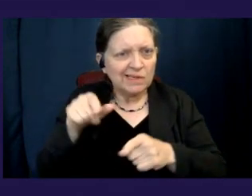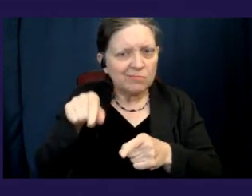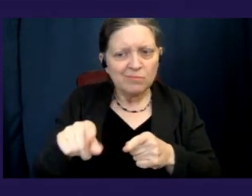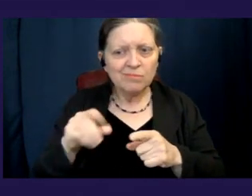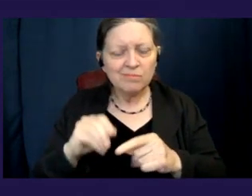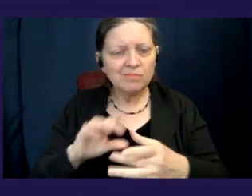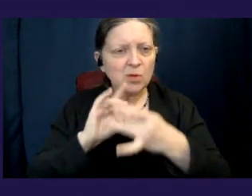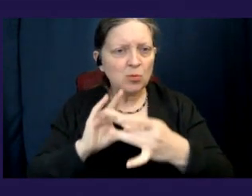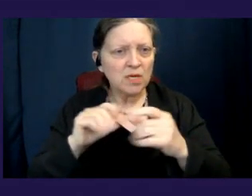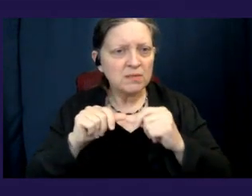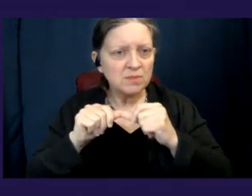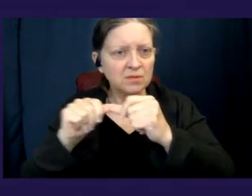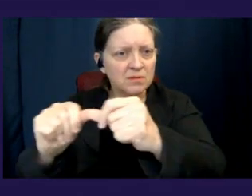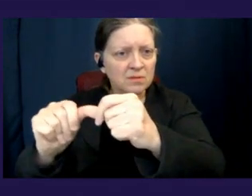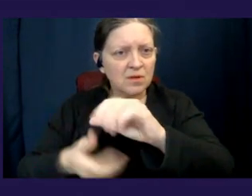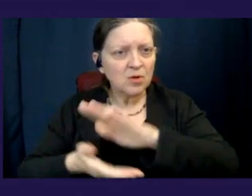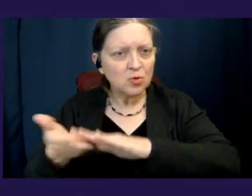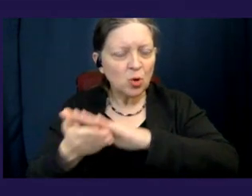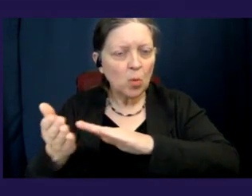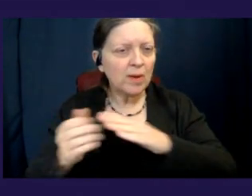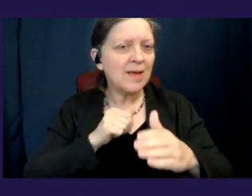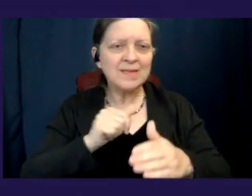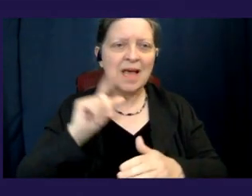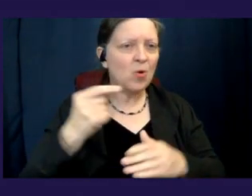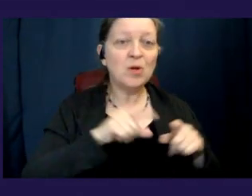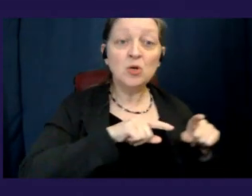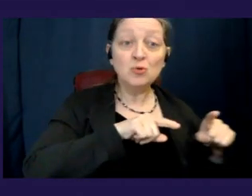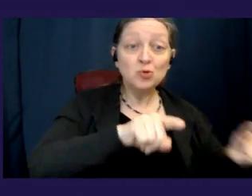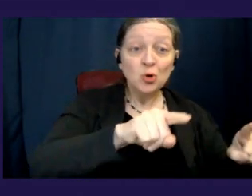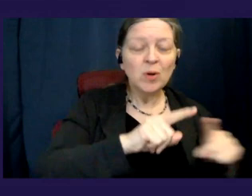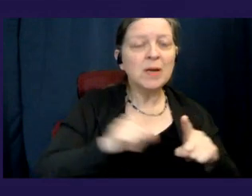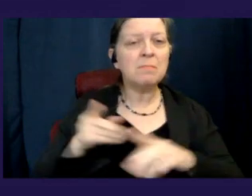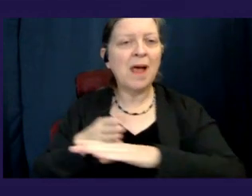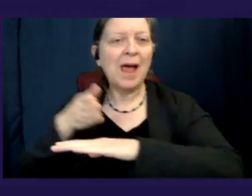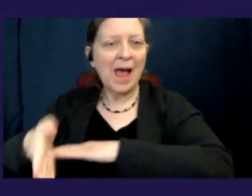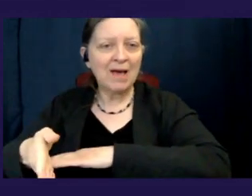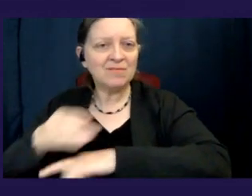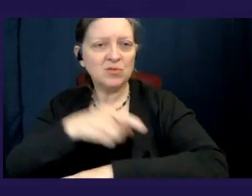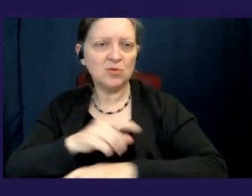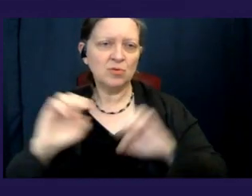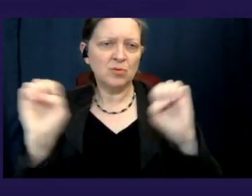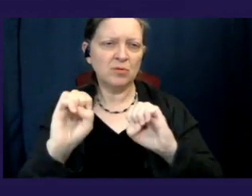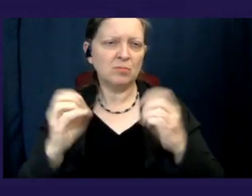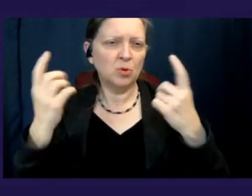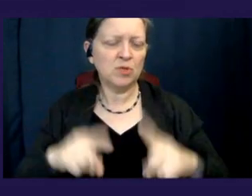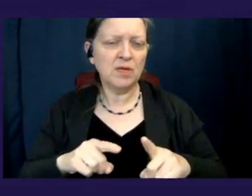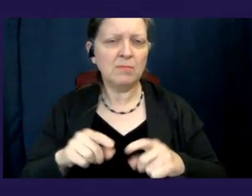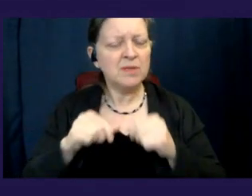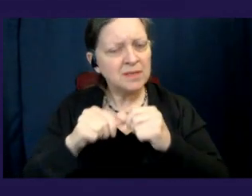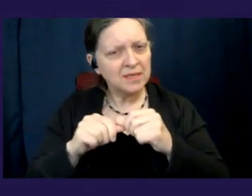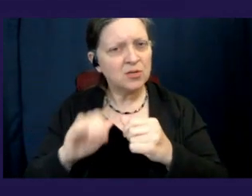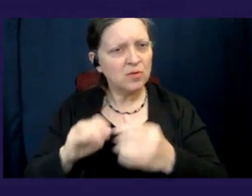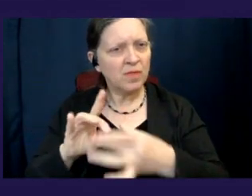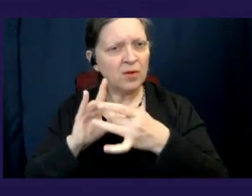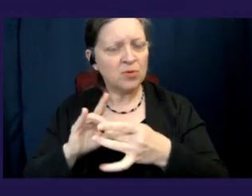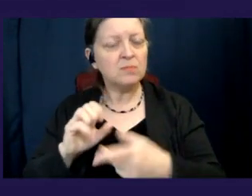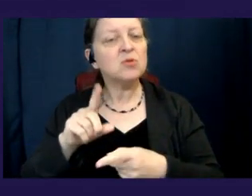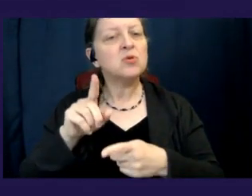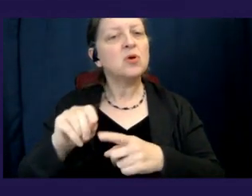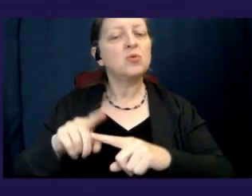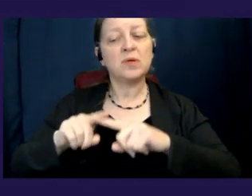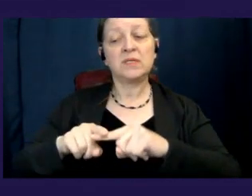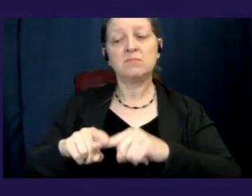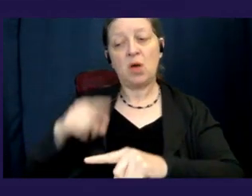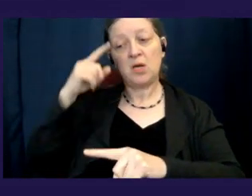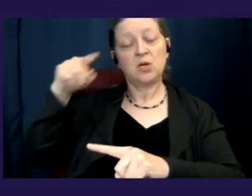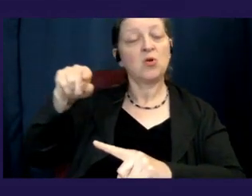but even once it has passed, to keep that relationship going so that you can rely on it, not just for that urgent issue, but for some of those